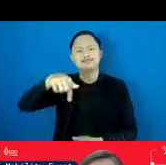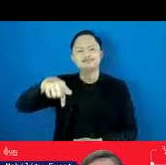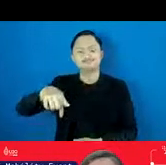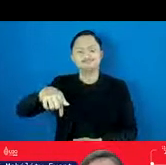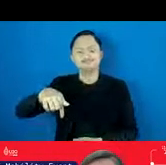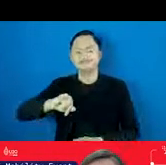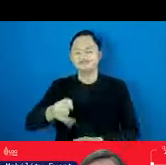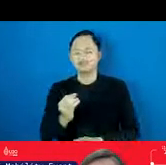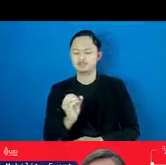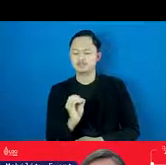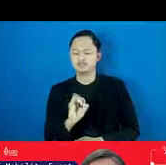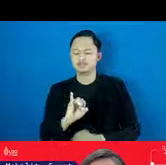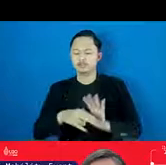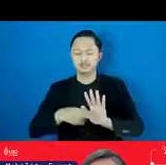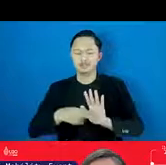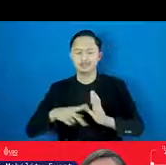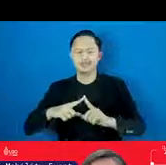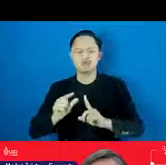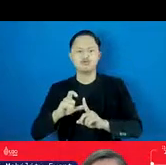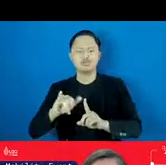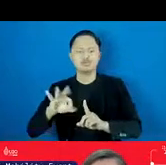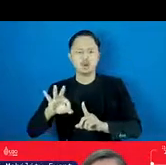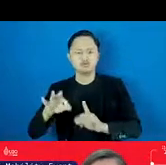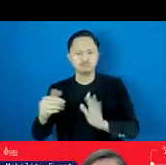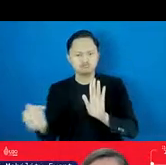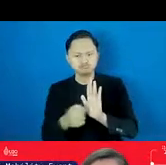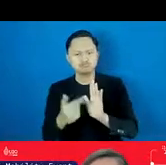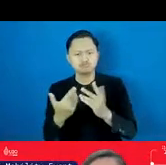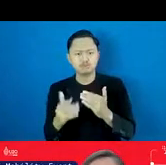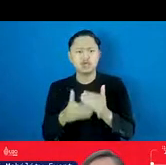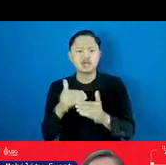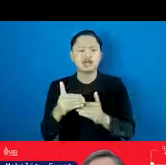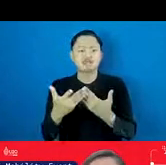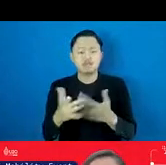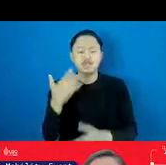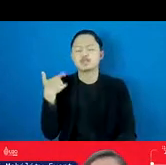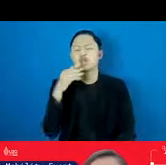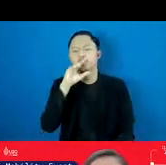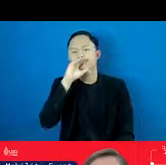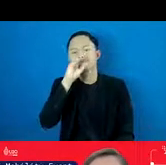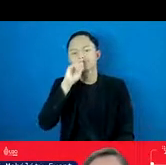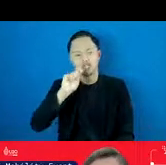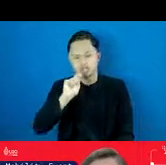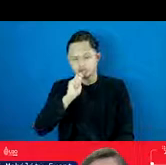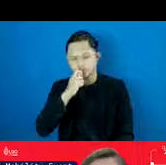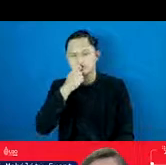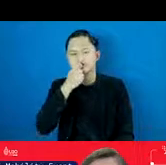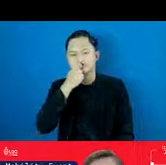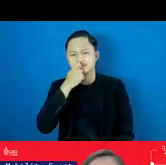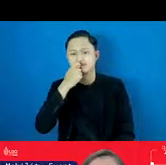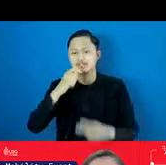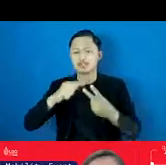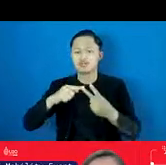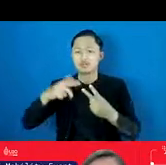Audio. And next, we'd like to also ask you to please mute your microphone and please turn off your camera or your